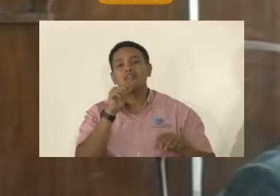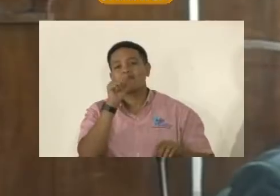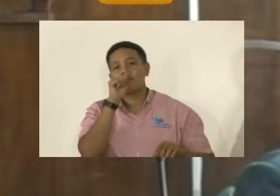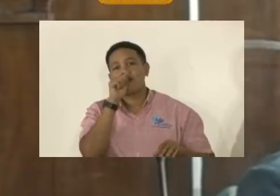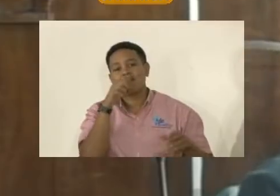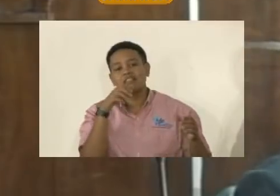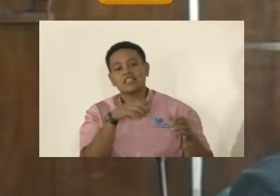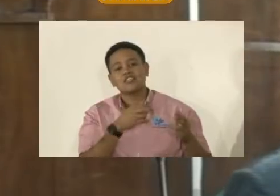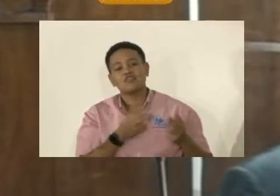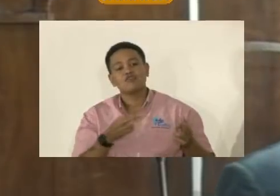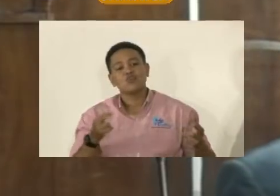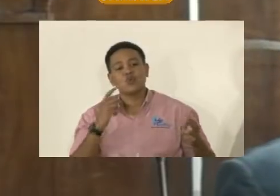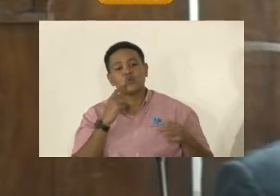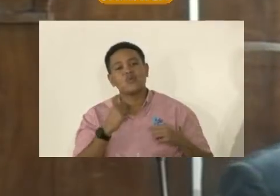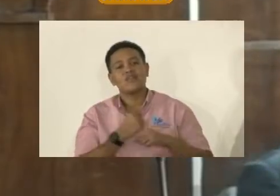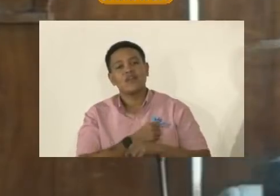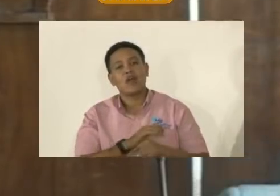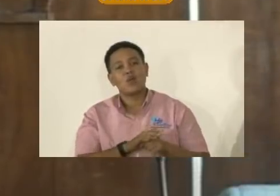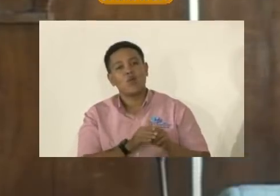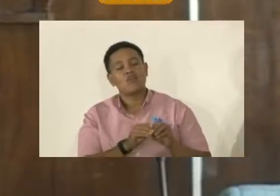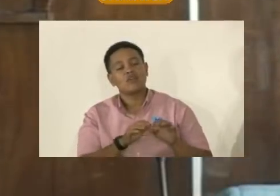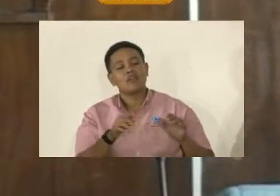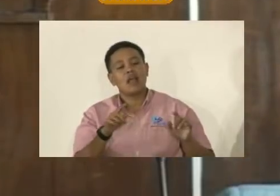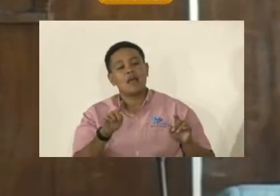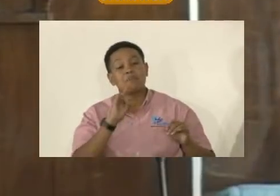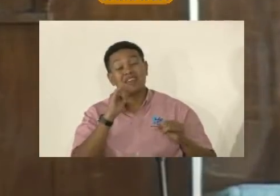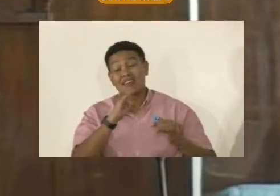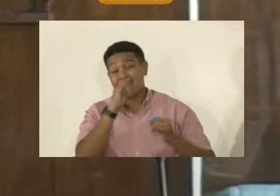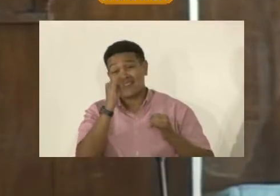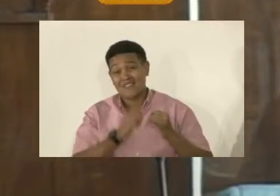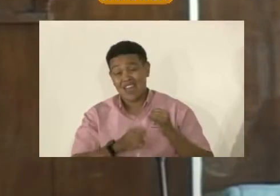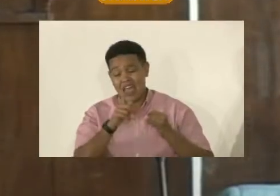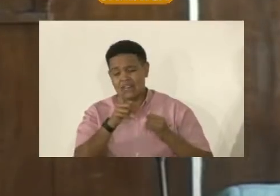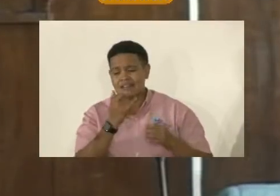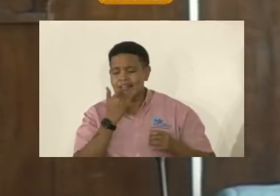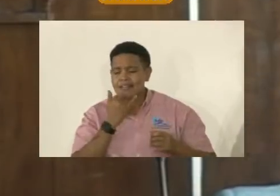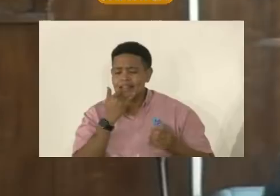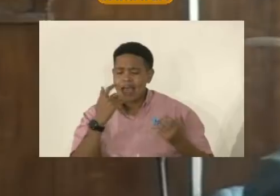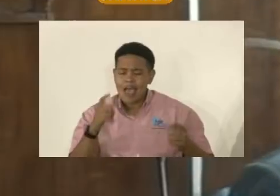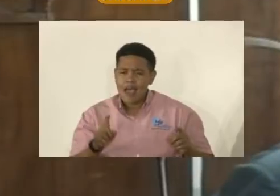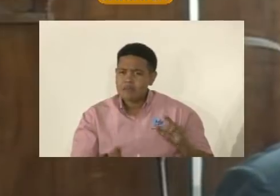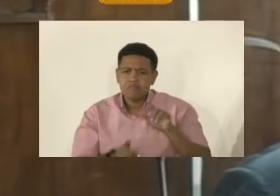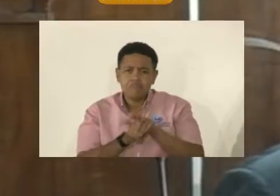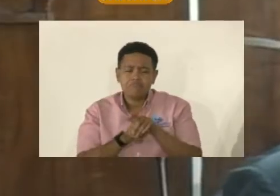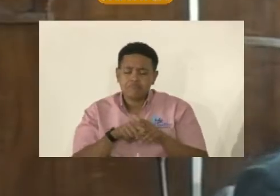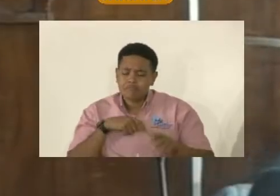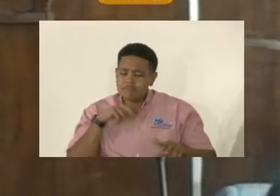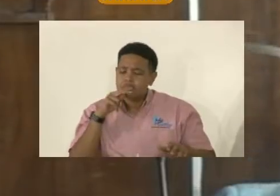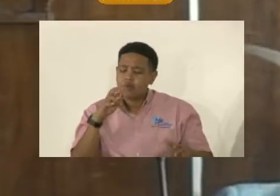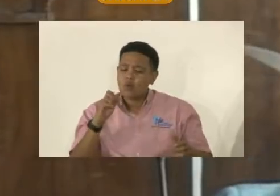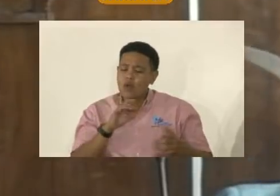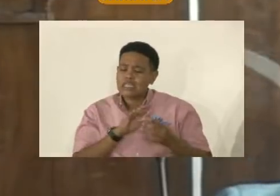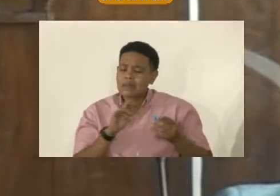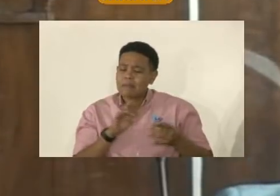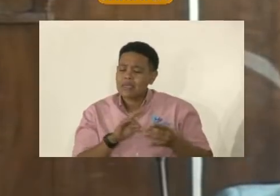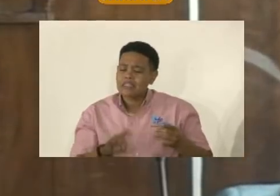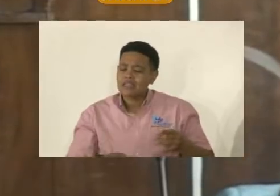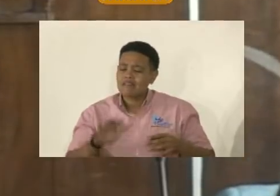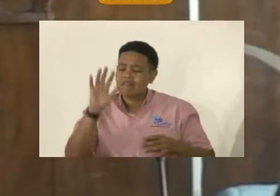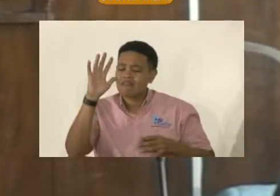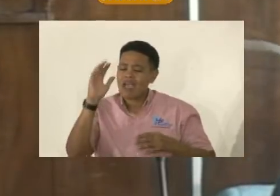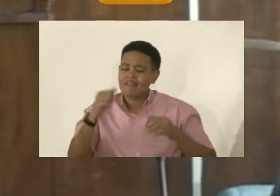resources to fight the pandemic. And finally, the final misstep I want to mention, and this one is a 5-year